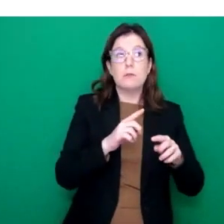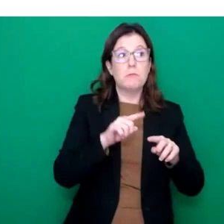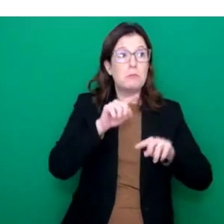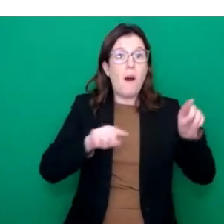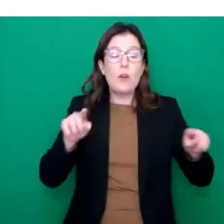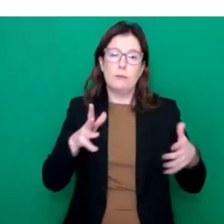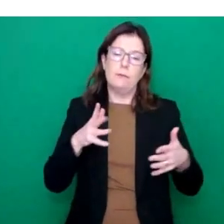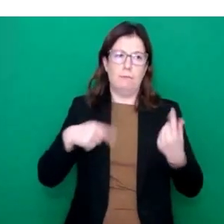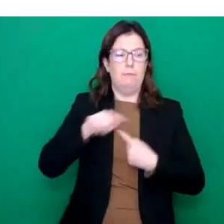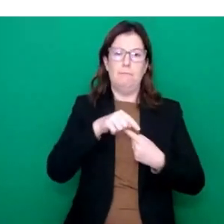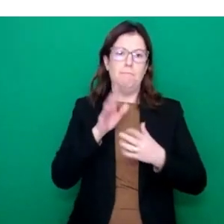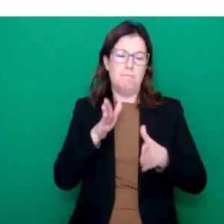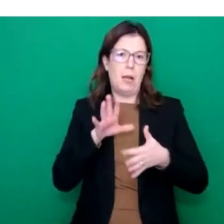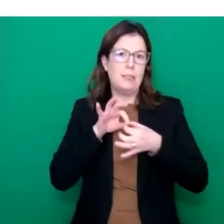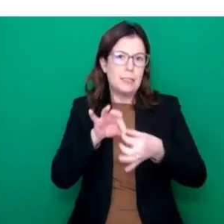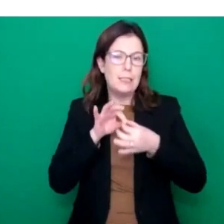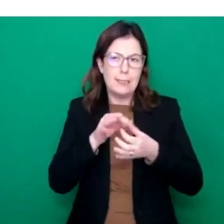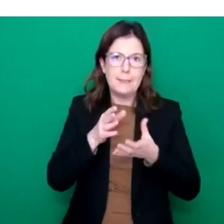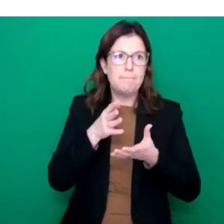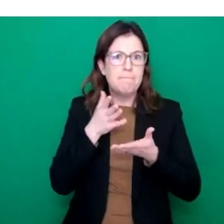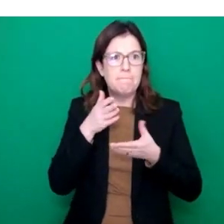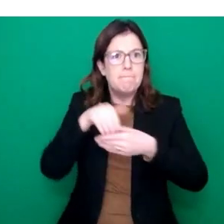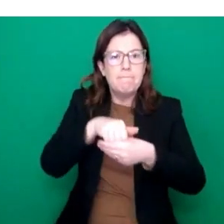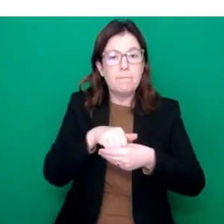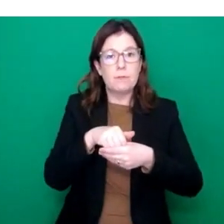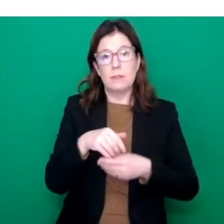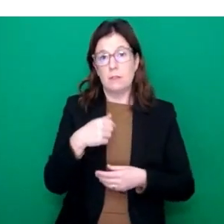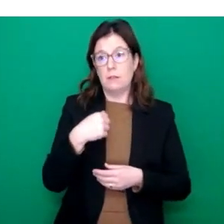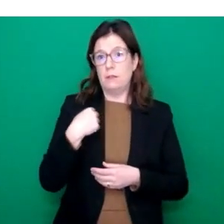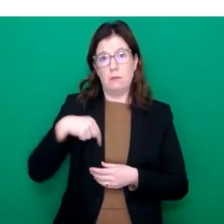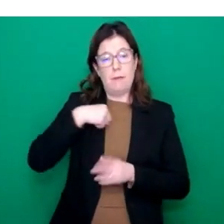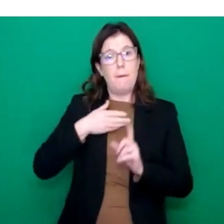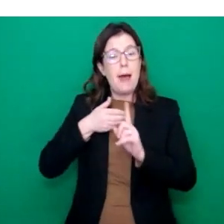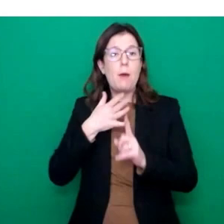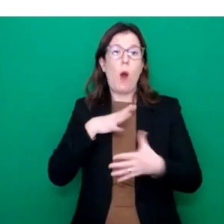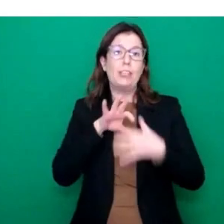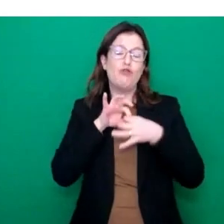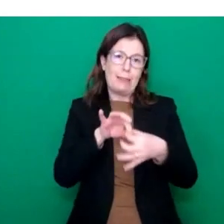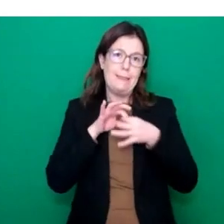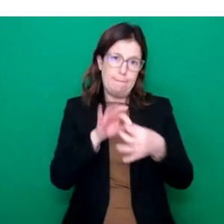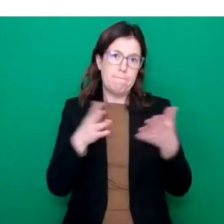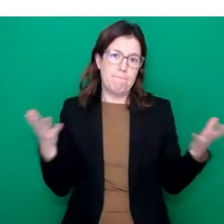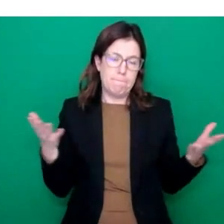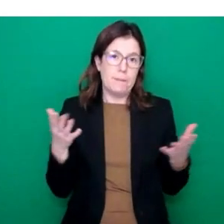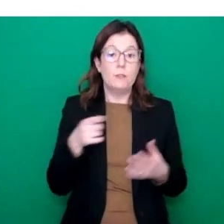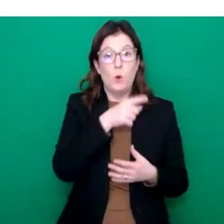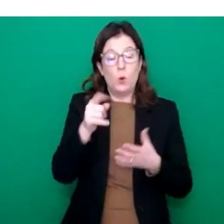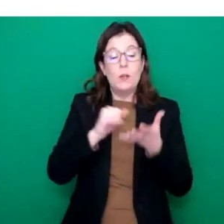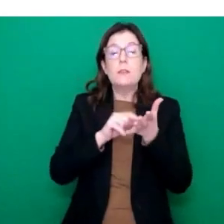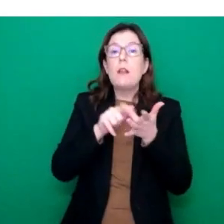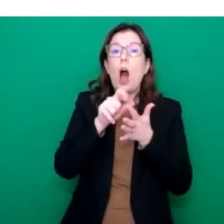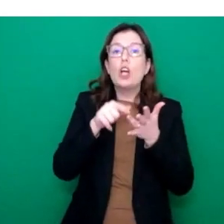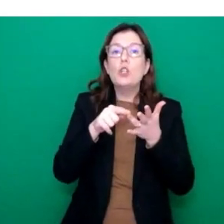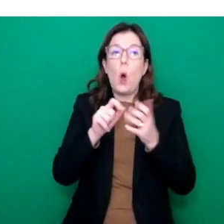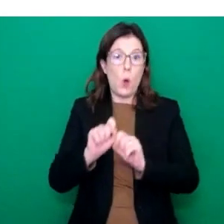with. We want this to be an interactive session, so please do submit your thoughts and questions via Slido, which I think you should be able to see